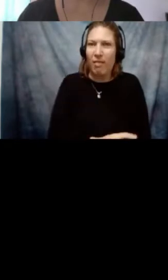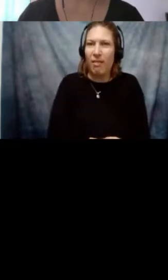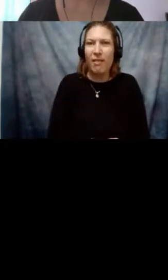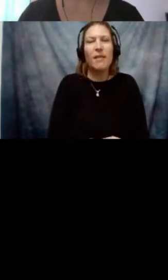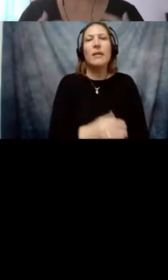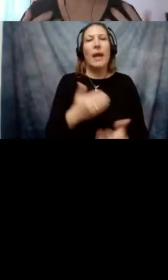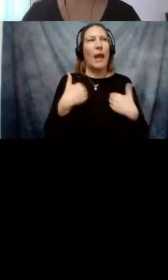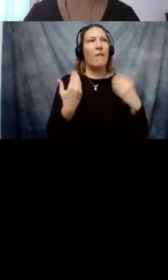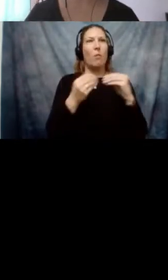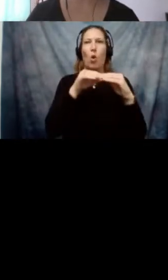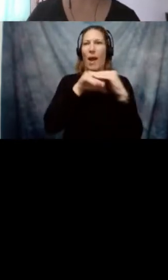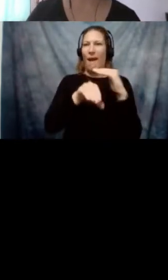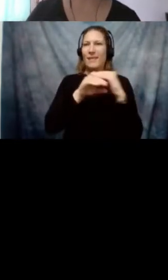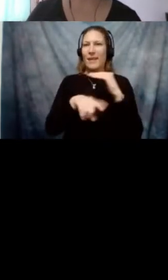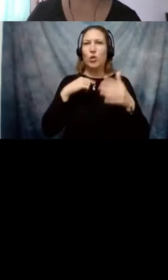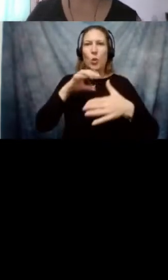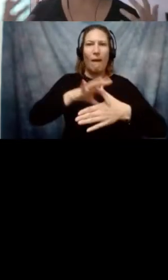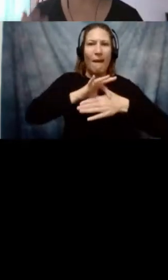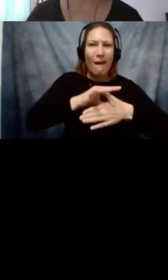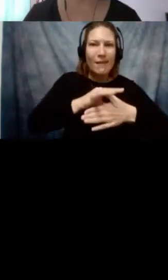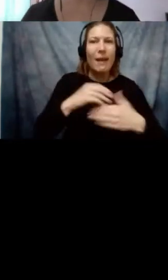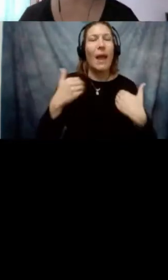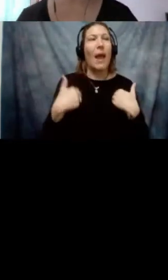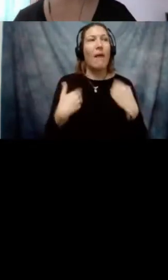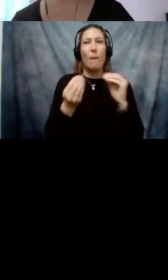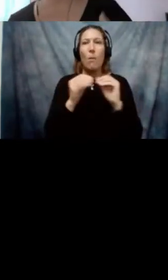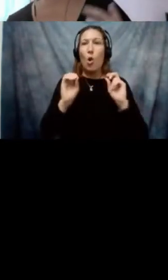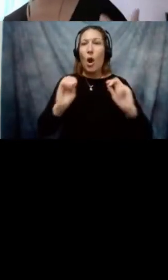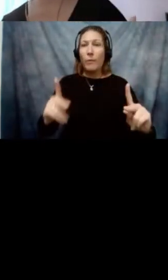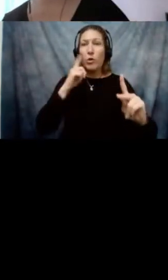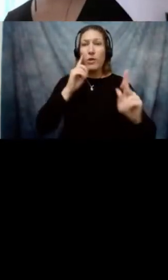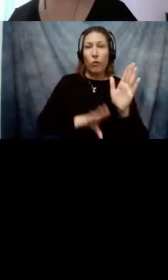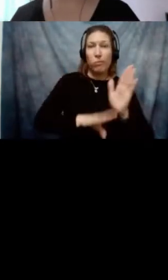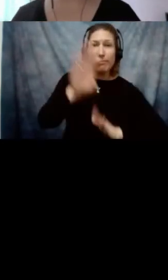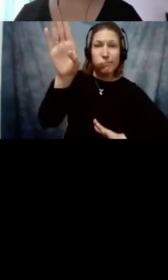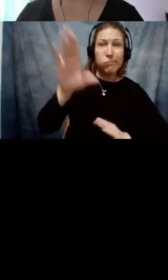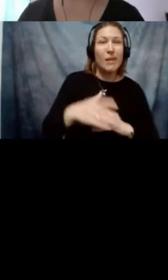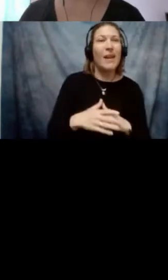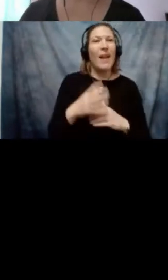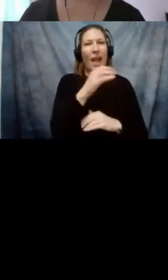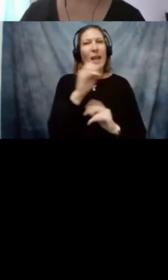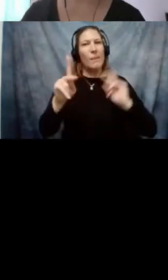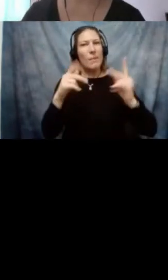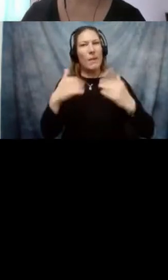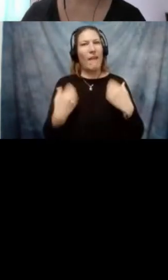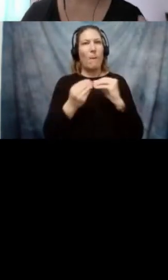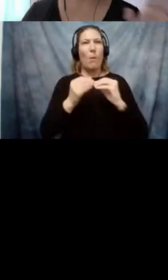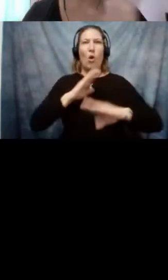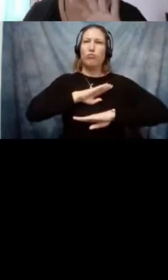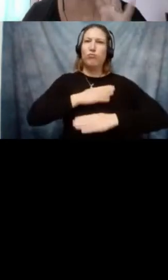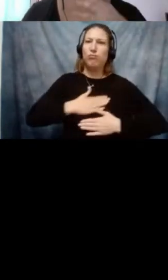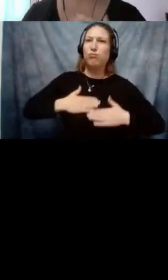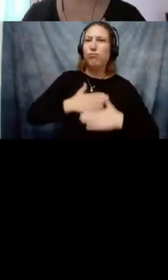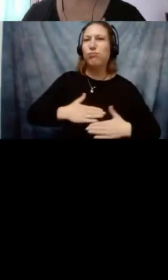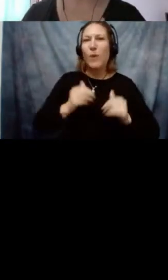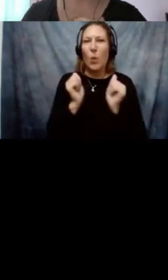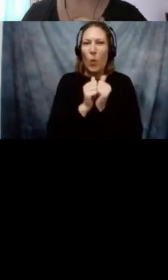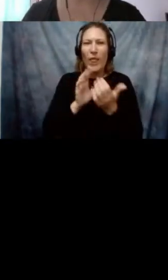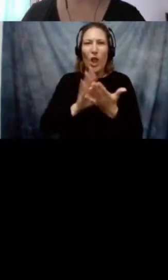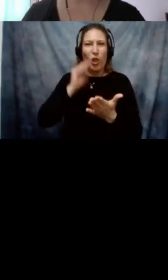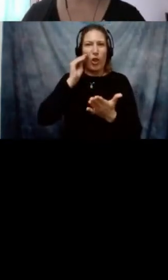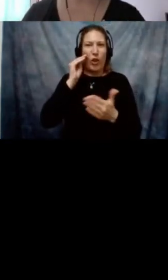greater opportunities for achievement, and overall learners have greater satisfaction with the learning process. Now, as far as benefits to